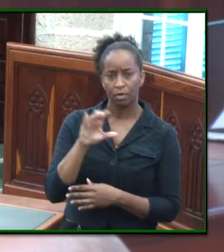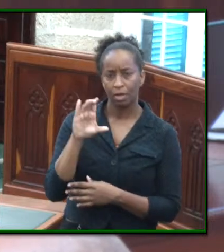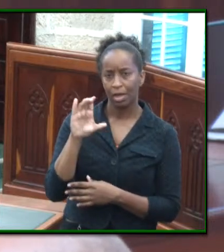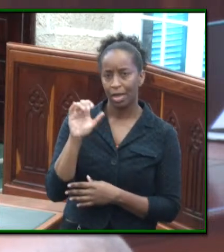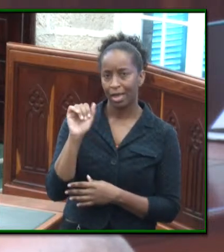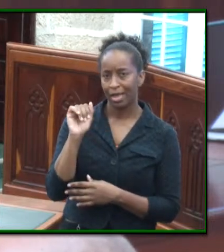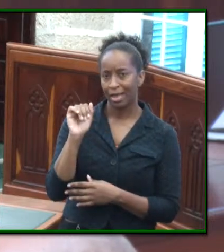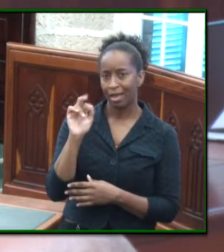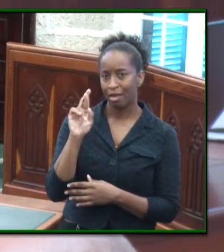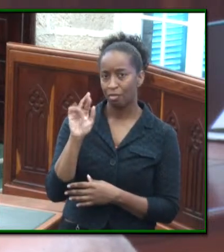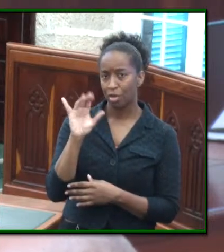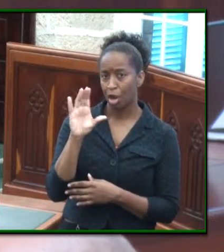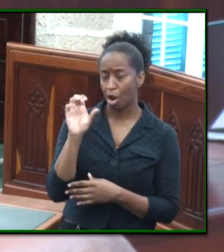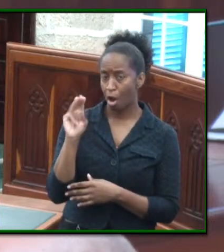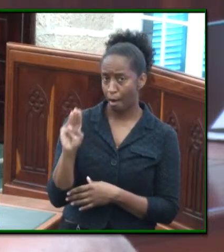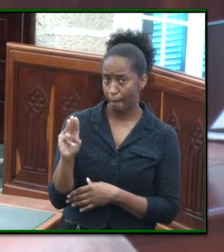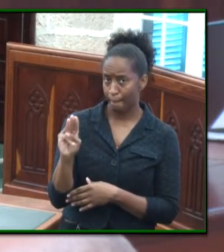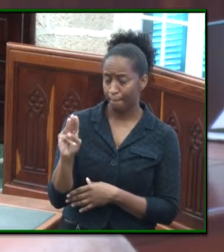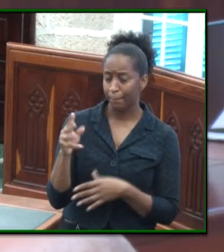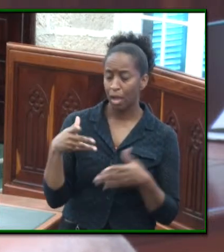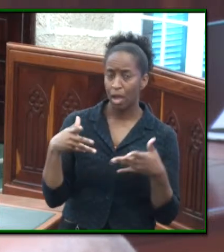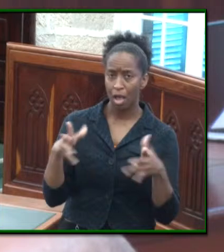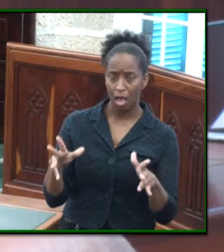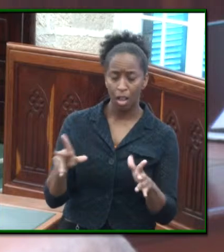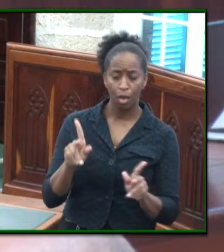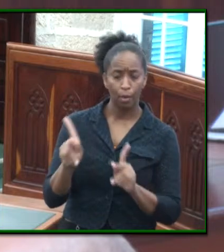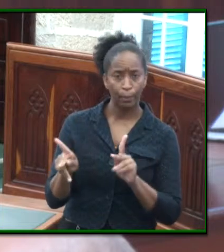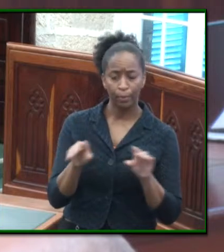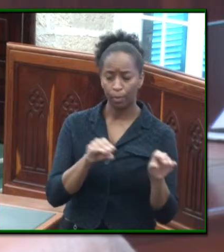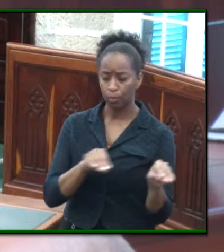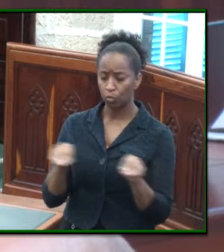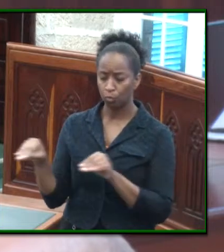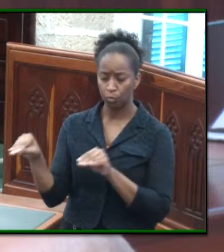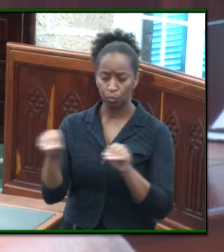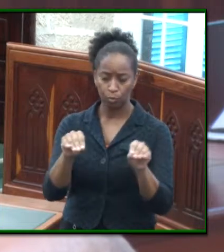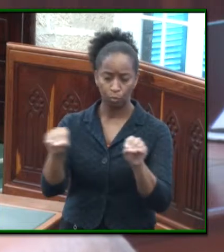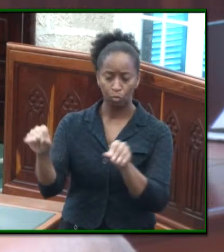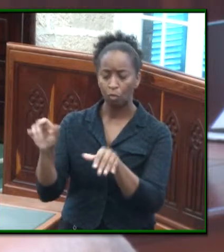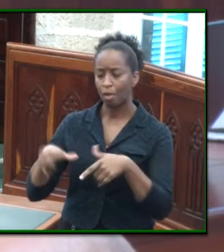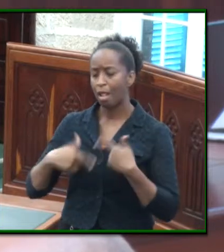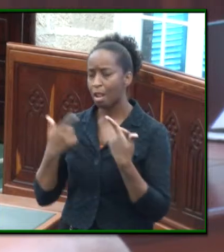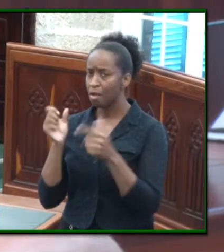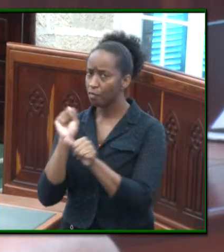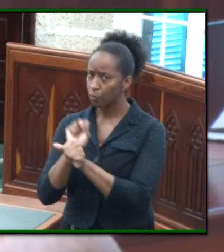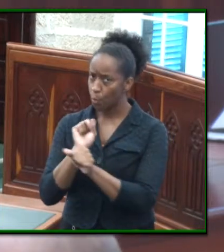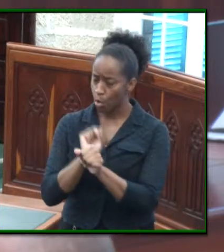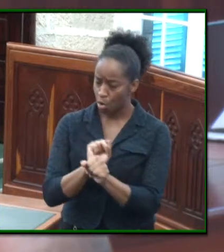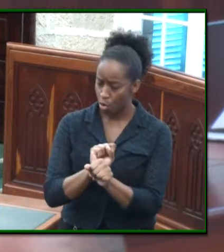contemplation of trying to